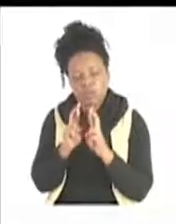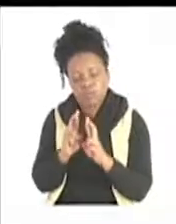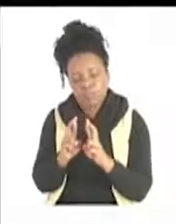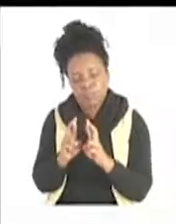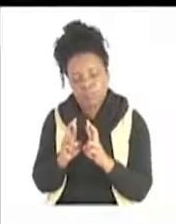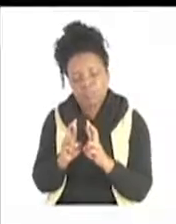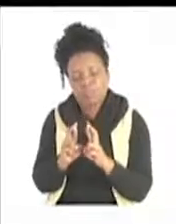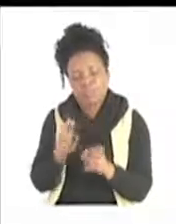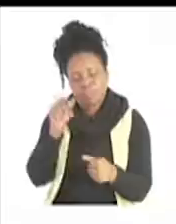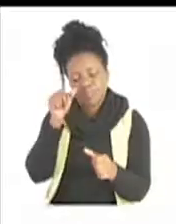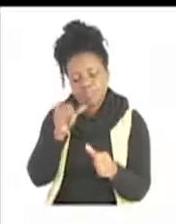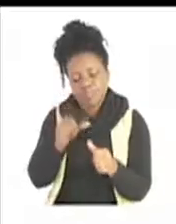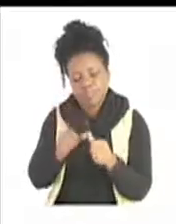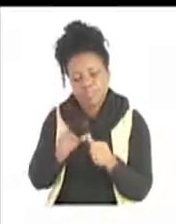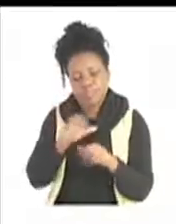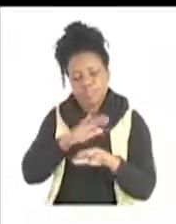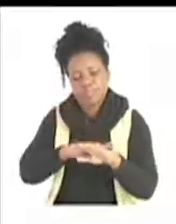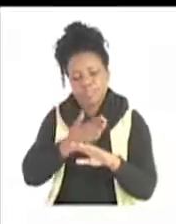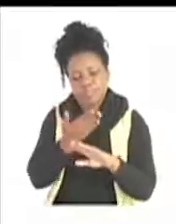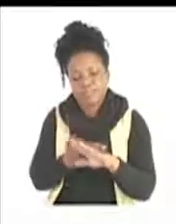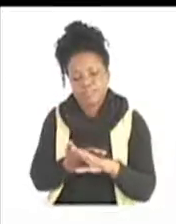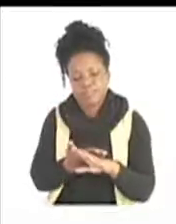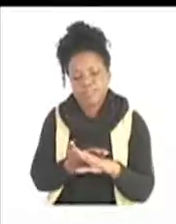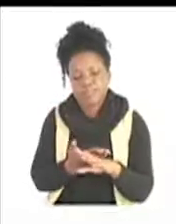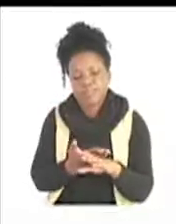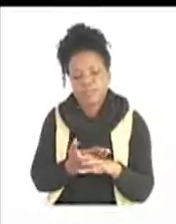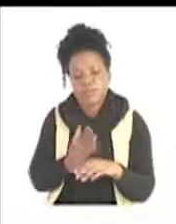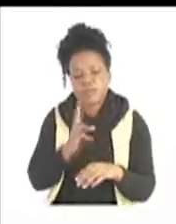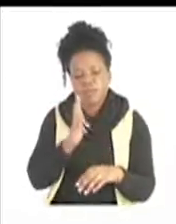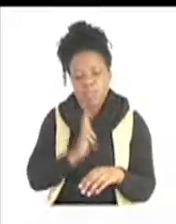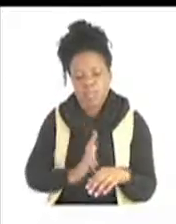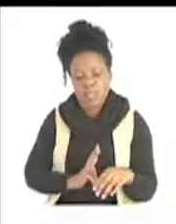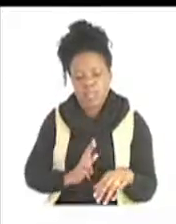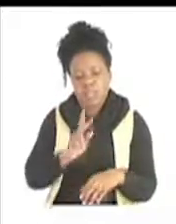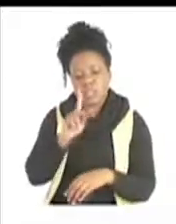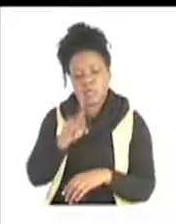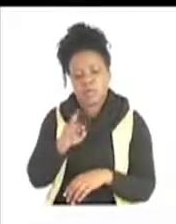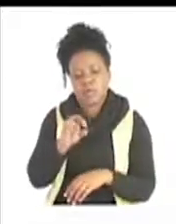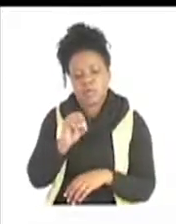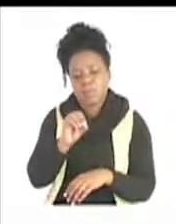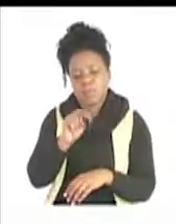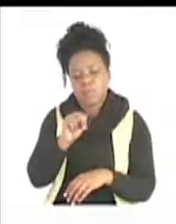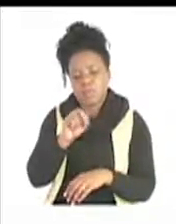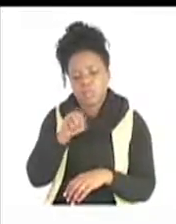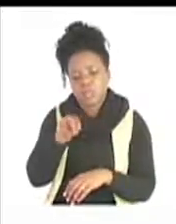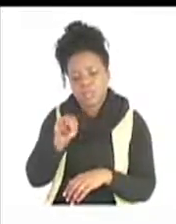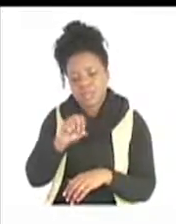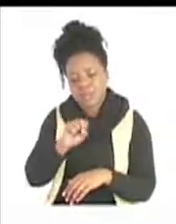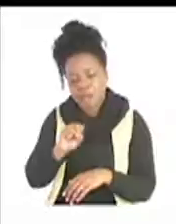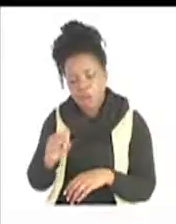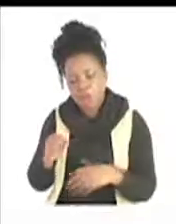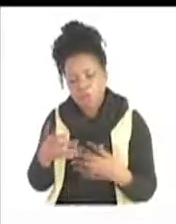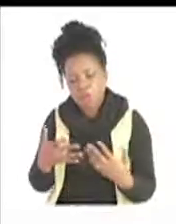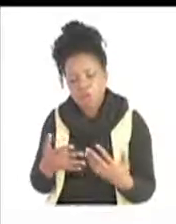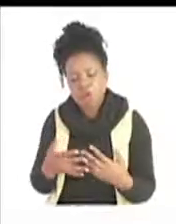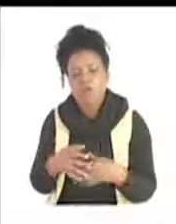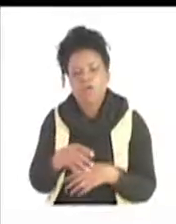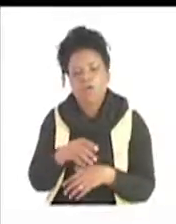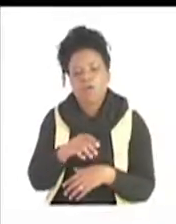examples of personal pronouns and possessive pronoun. But the instruction